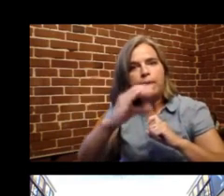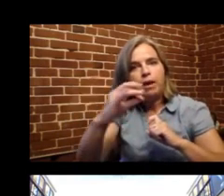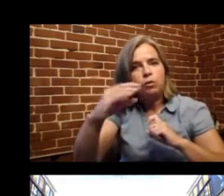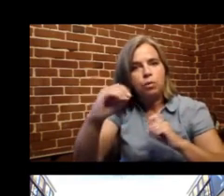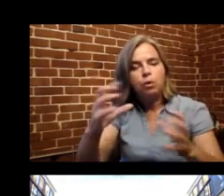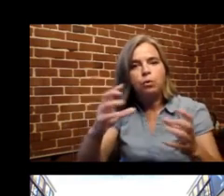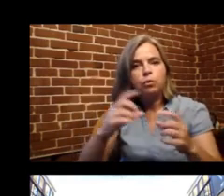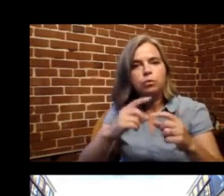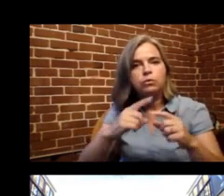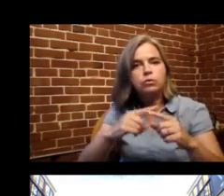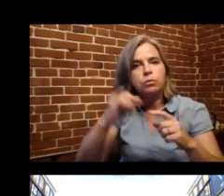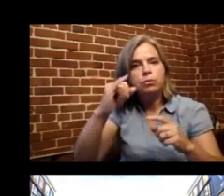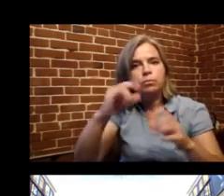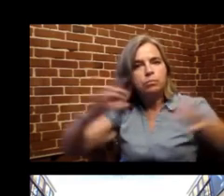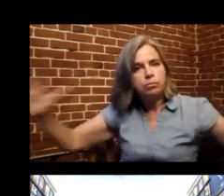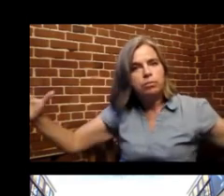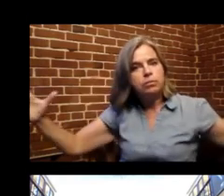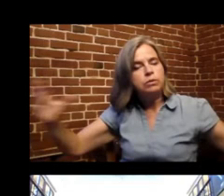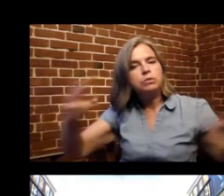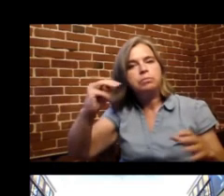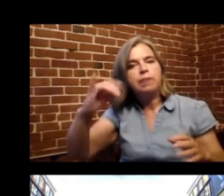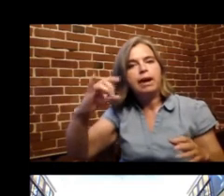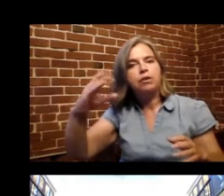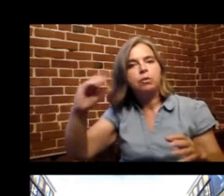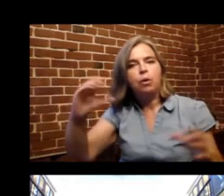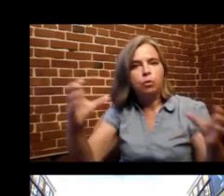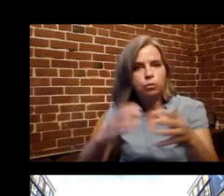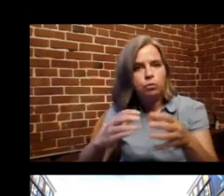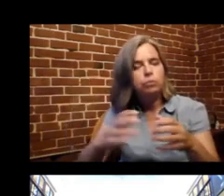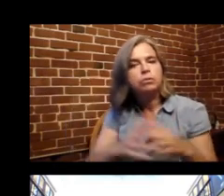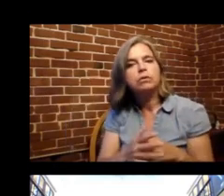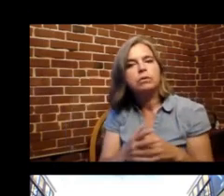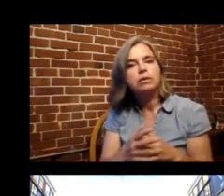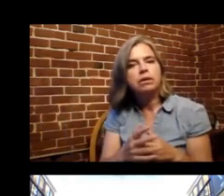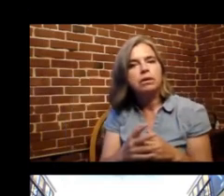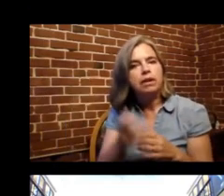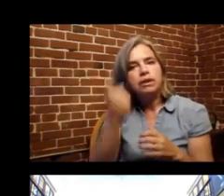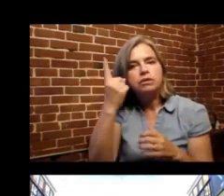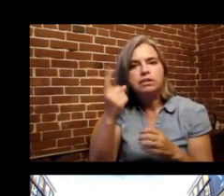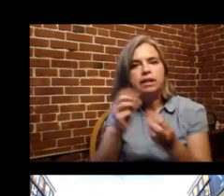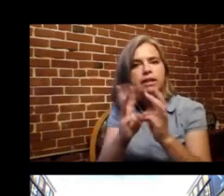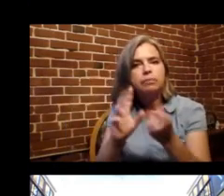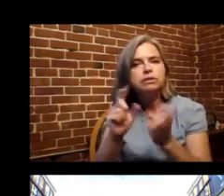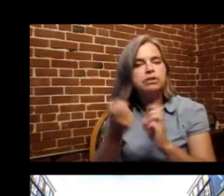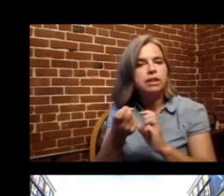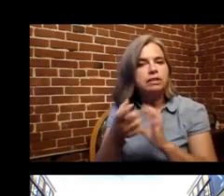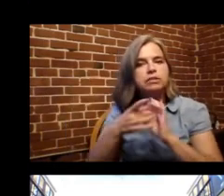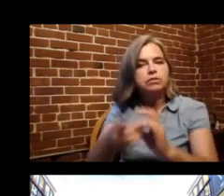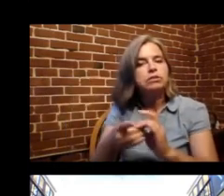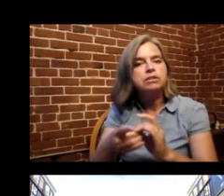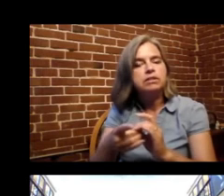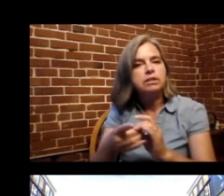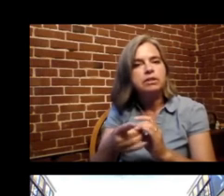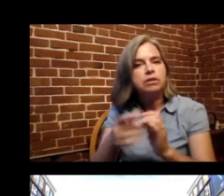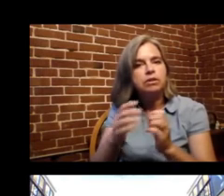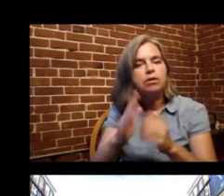level, and understanding how climate change is associating with every fabric